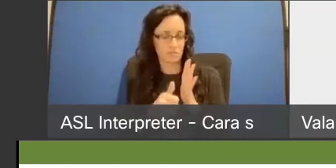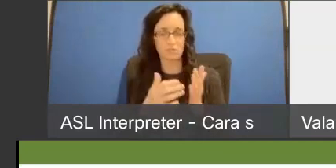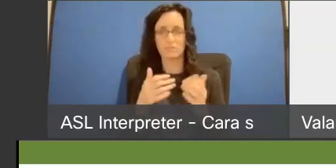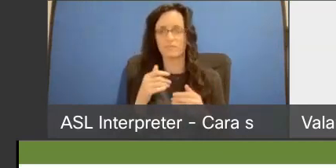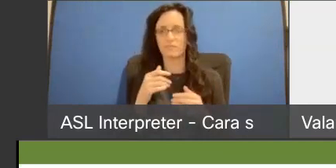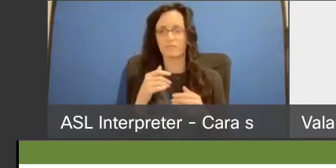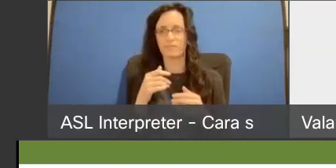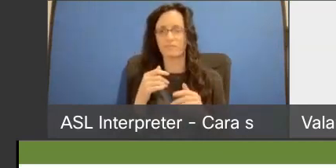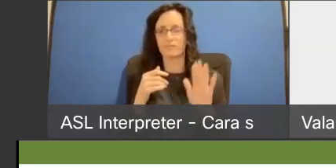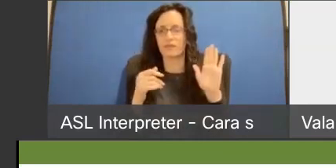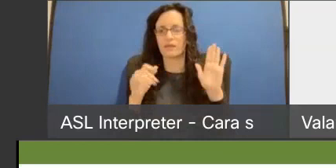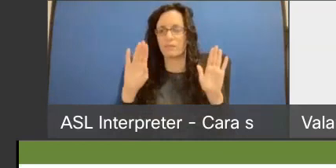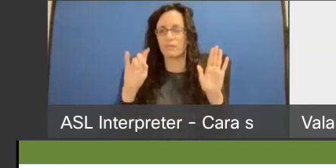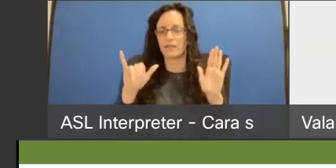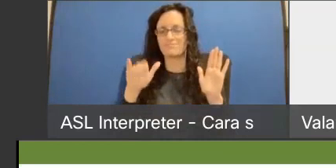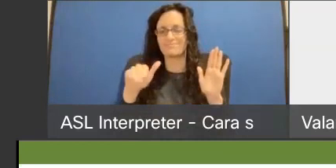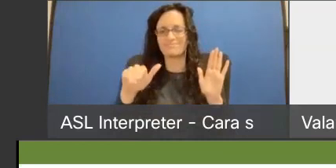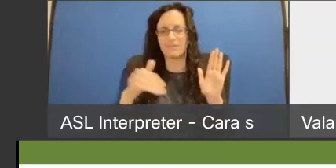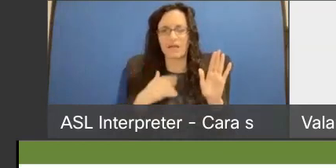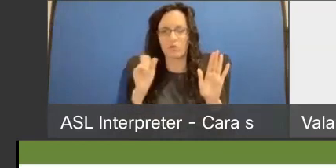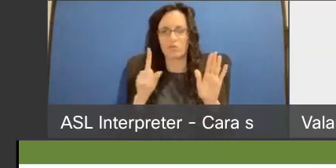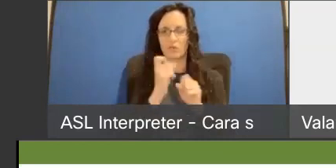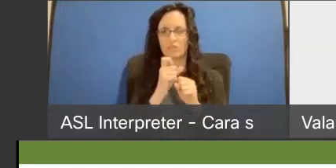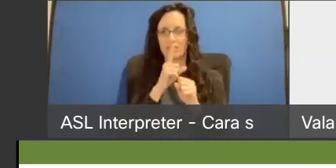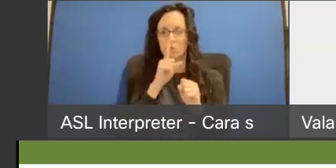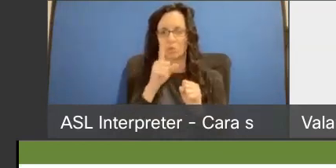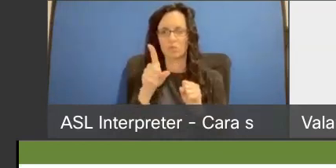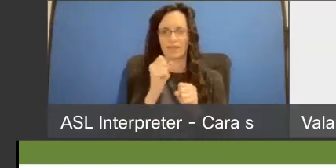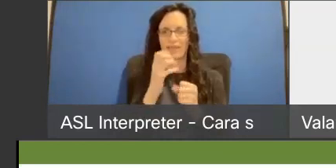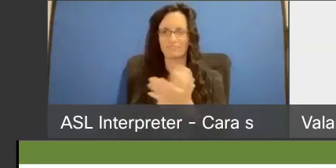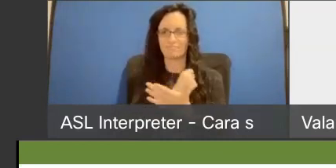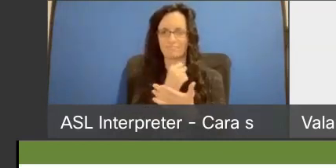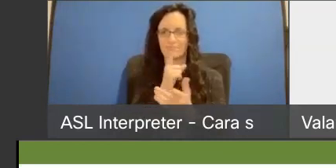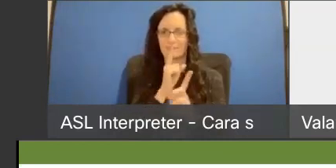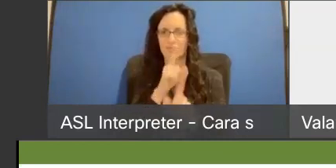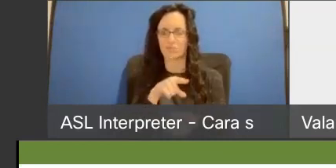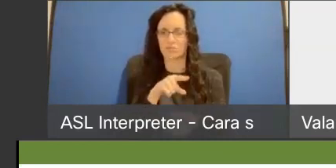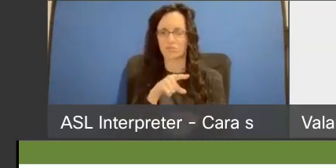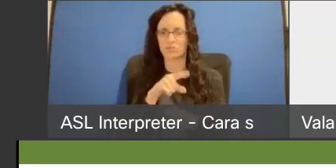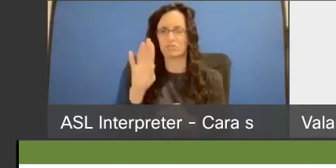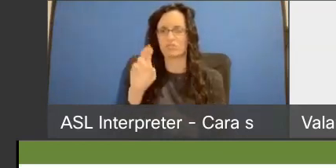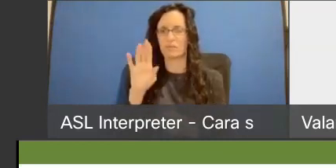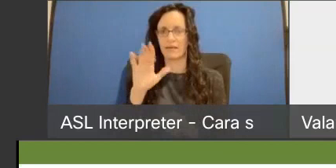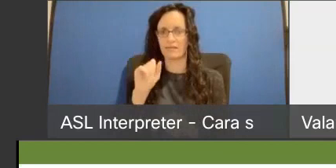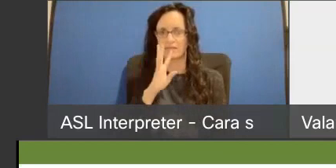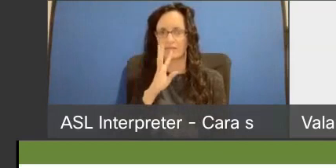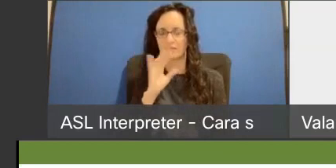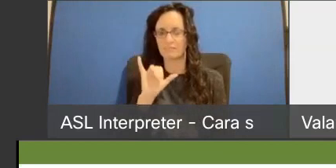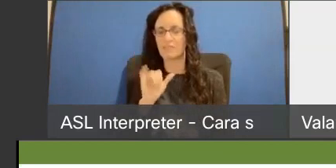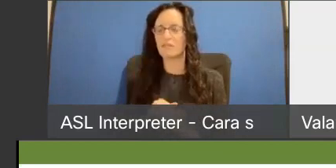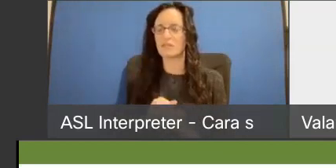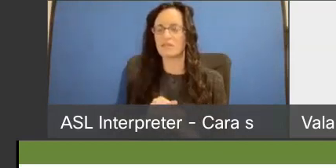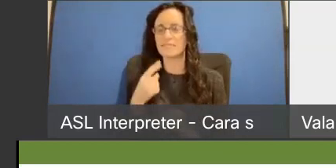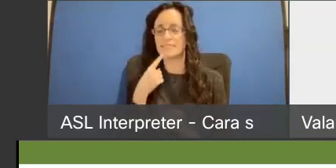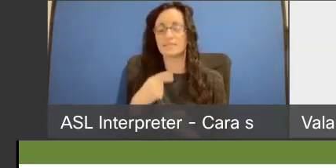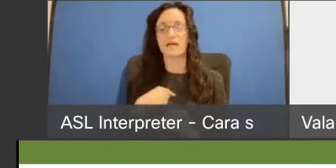Transitions. Larry, there's a question that came in that I just want to make sure you had a chance to answer. Thank you. And it's that I've heard